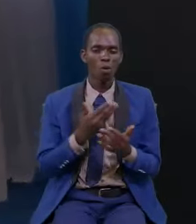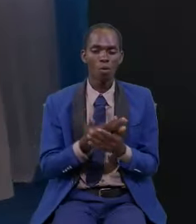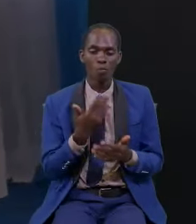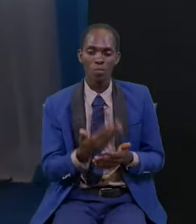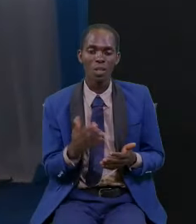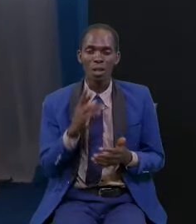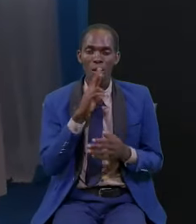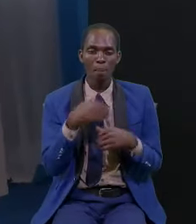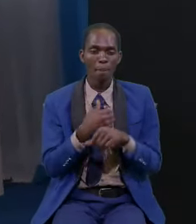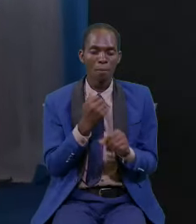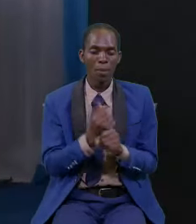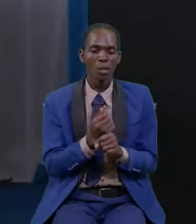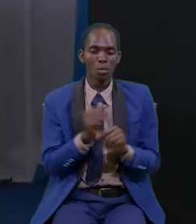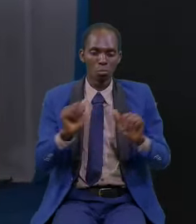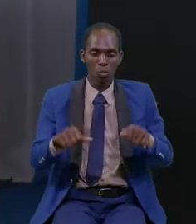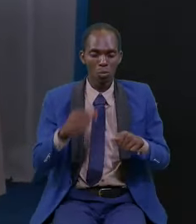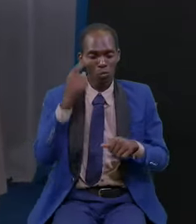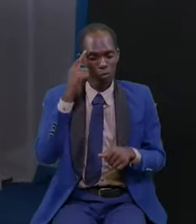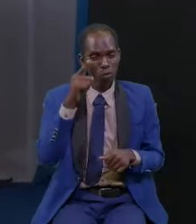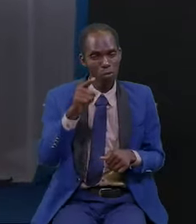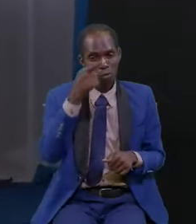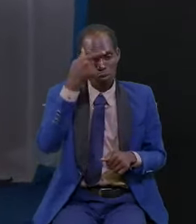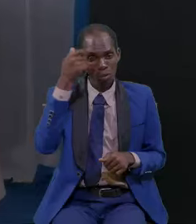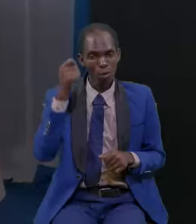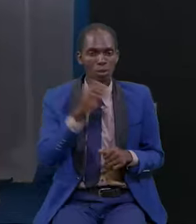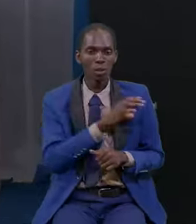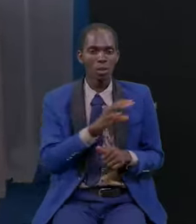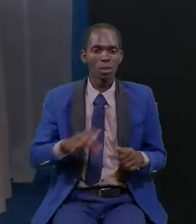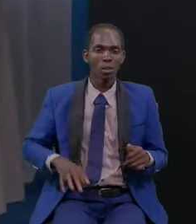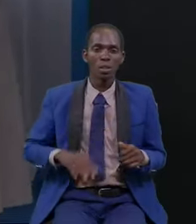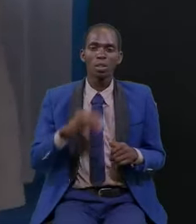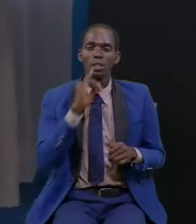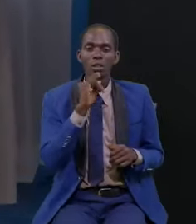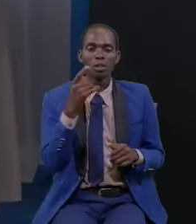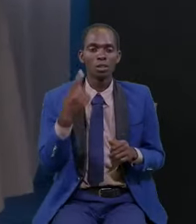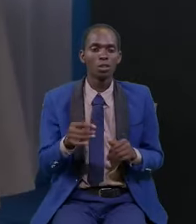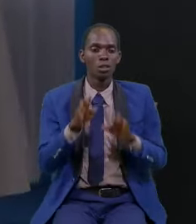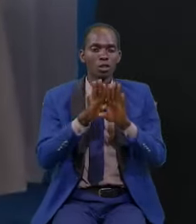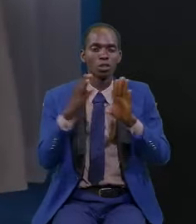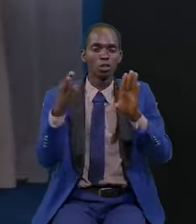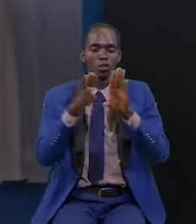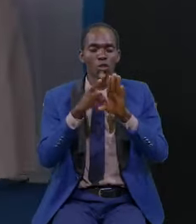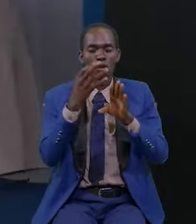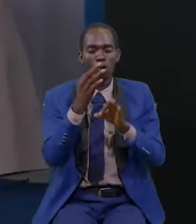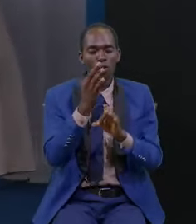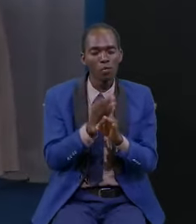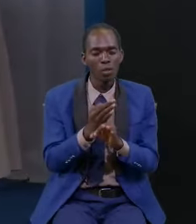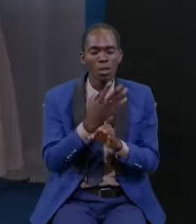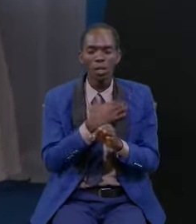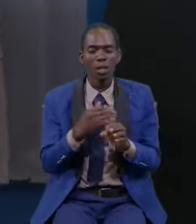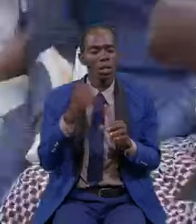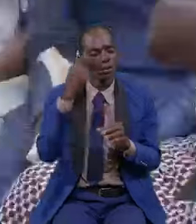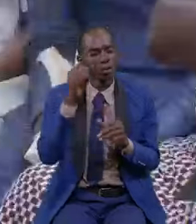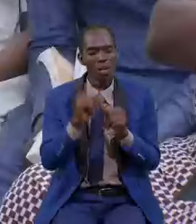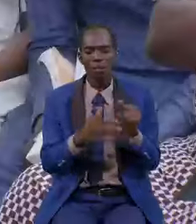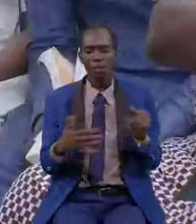Christ is the door of faith to everything God has provided. Look at the second